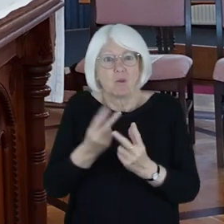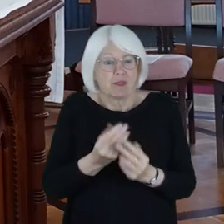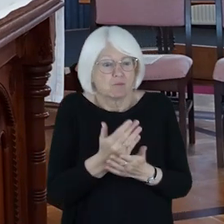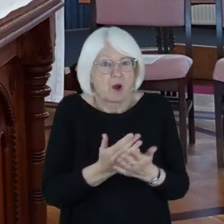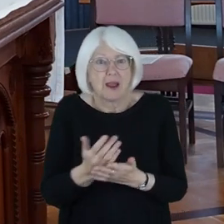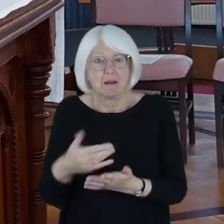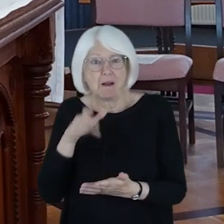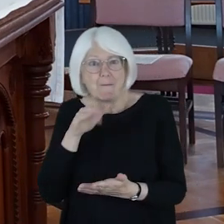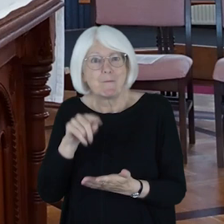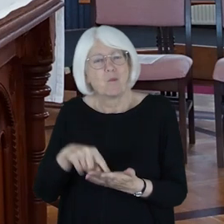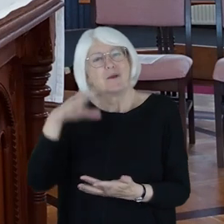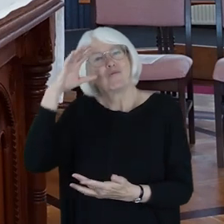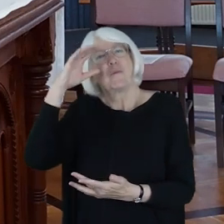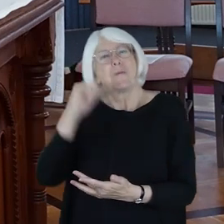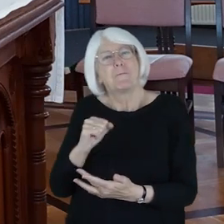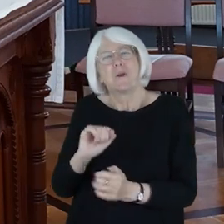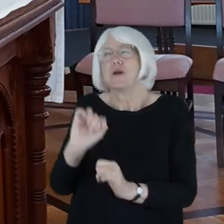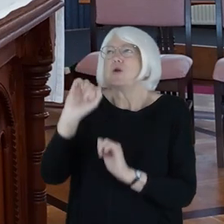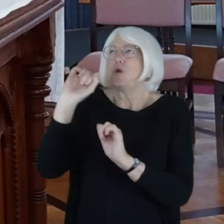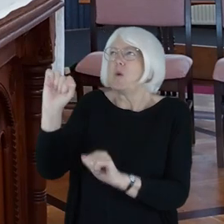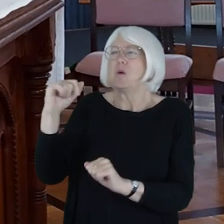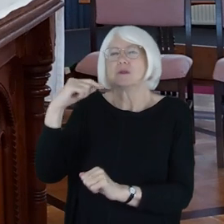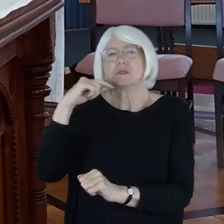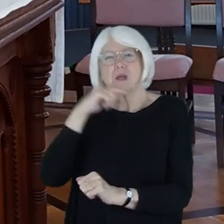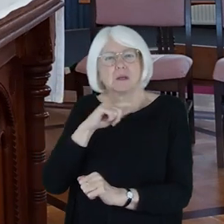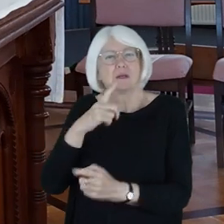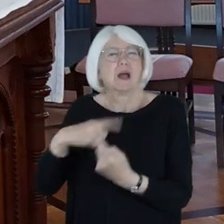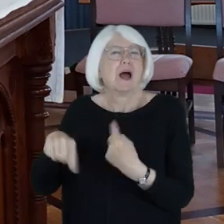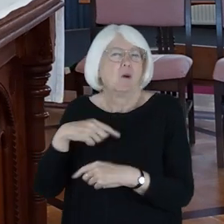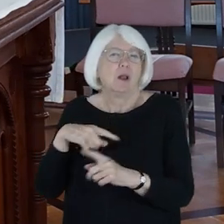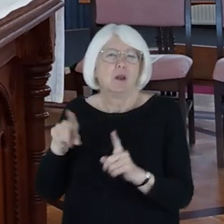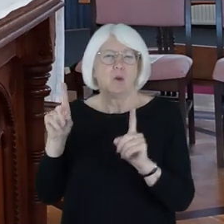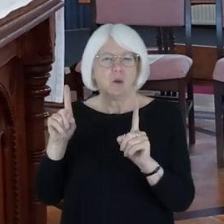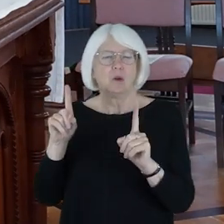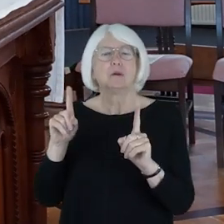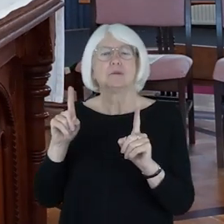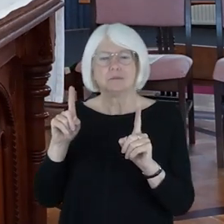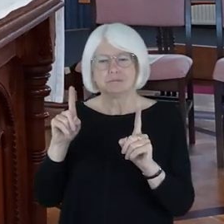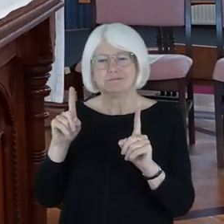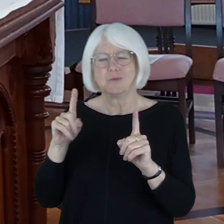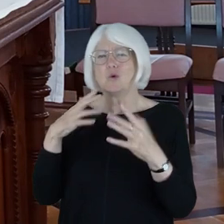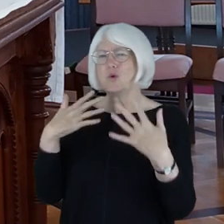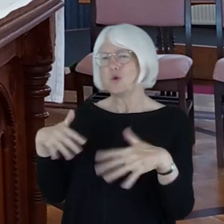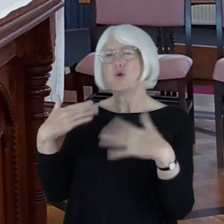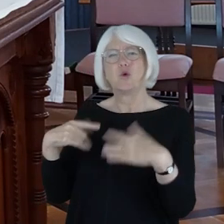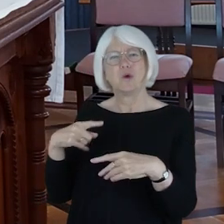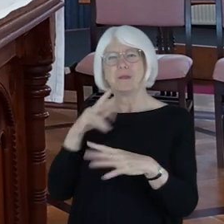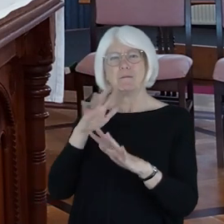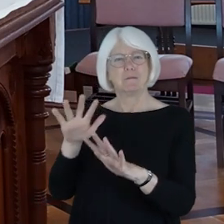the memorial of Christ, your Son, our Lord. Great is the mystery of